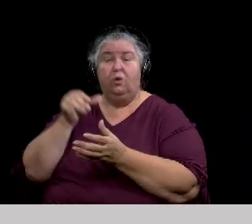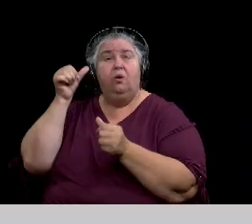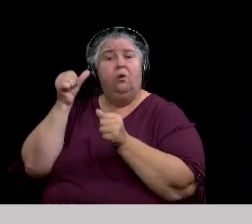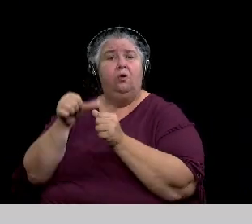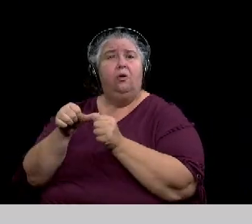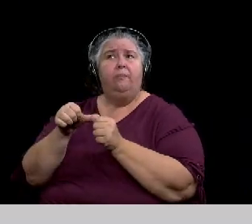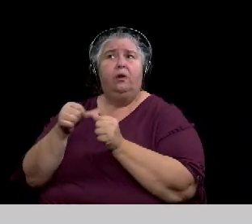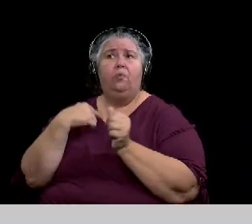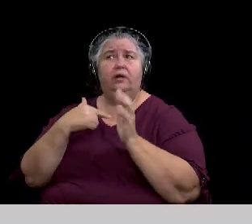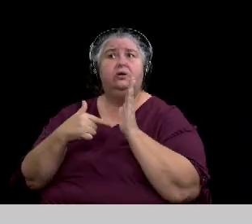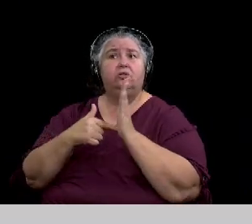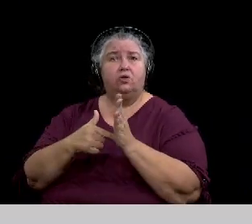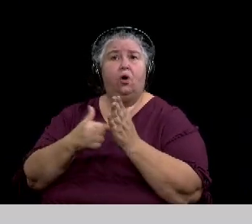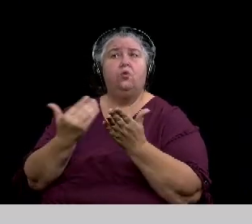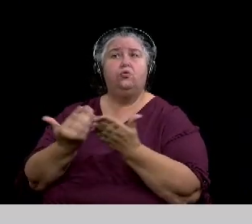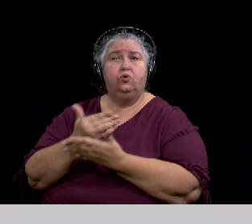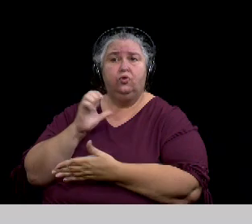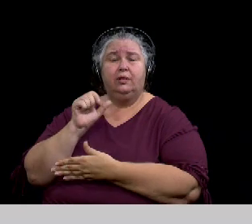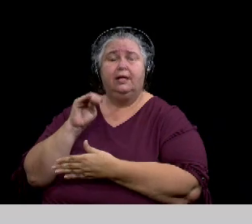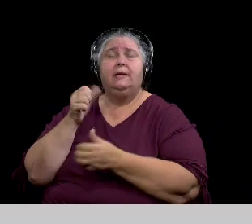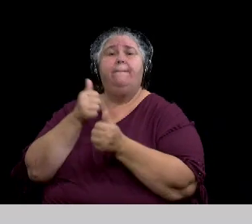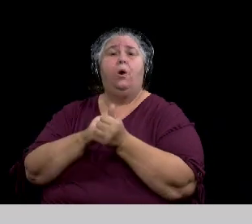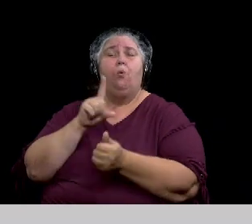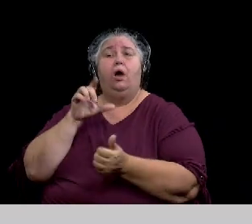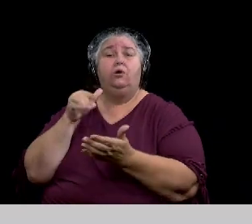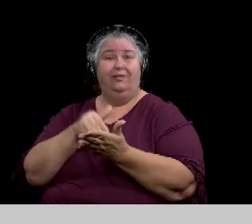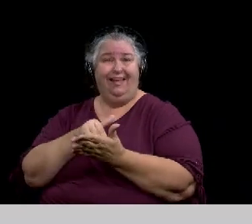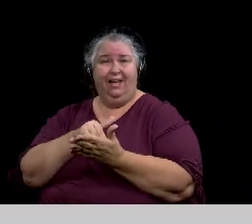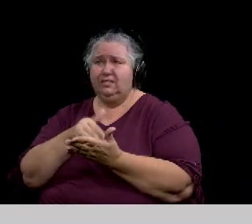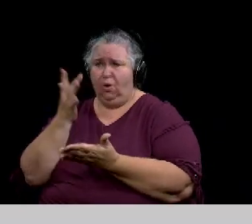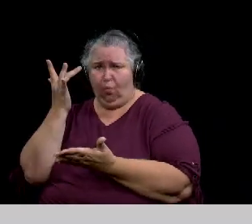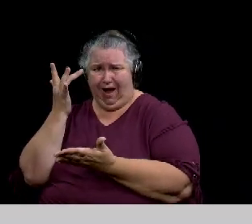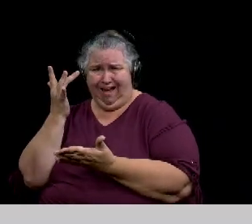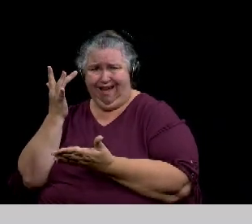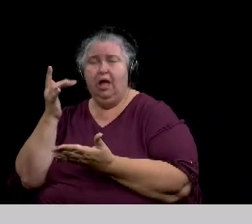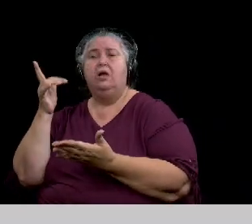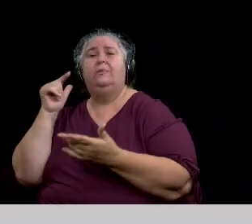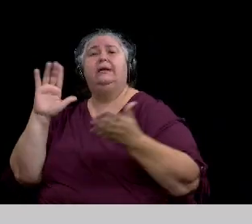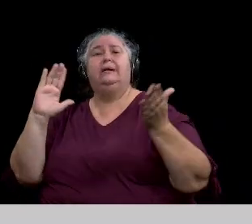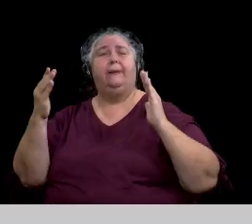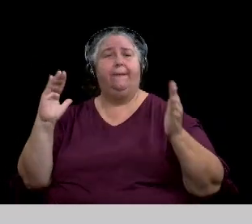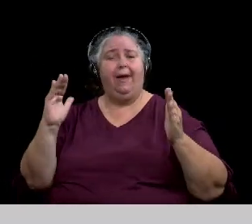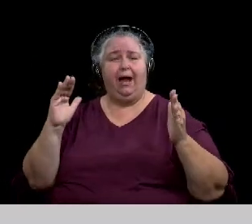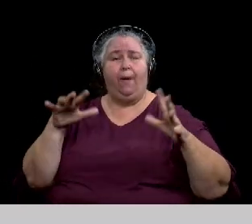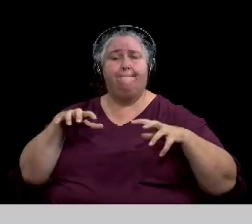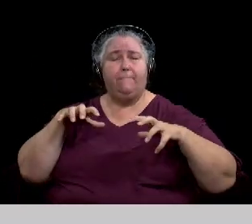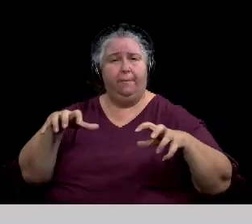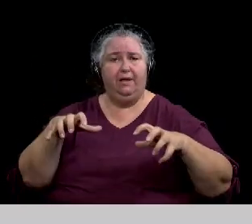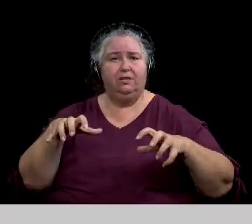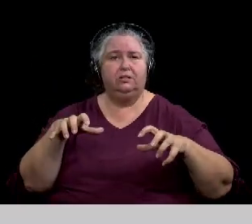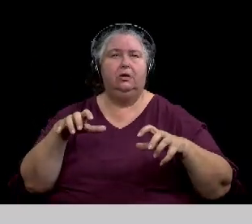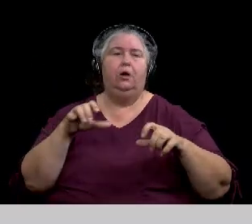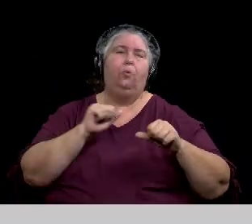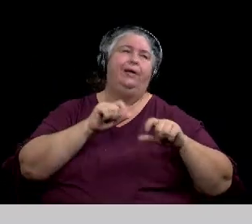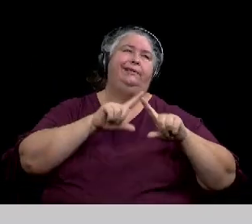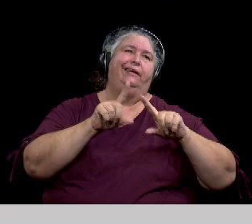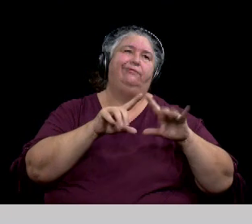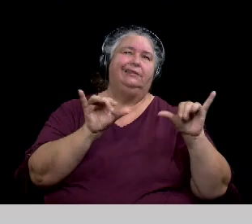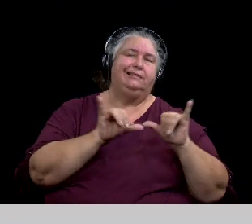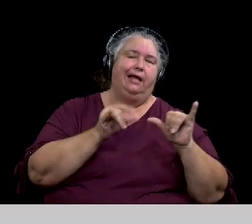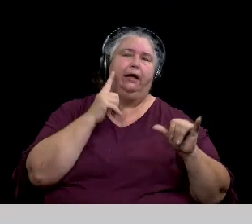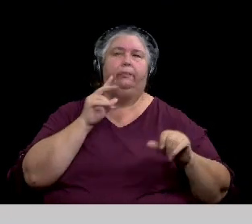we show new cases per 100,000 so we can compare populations that differ in size. So we're looking at